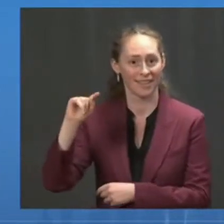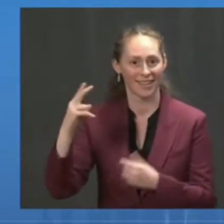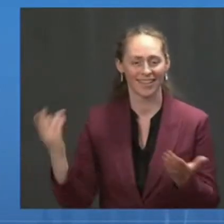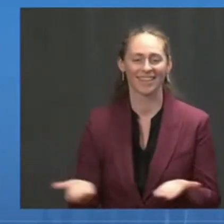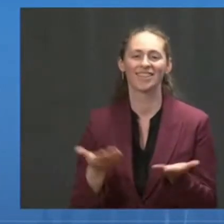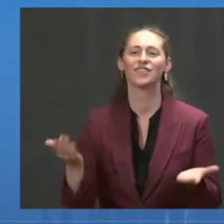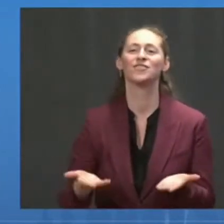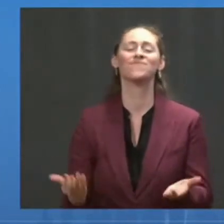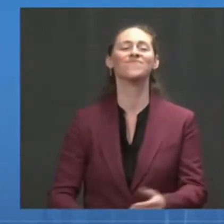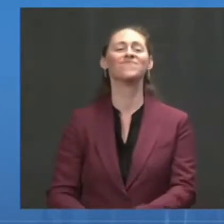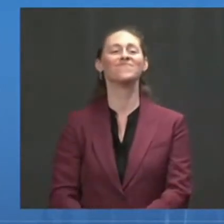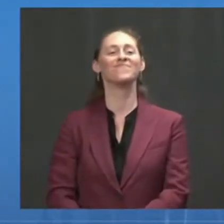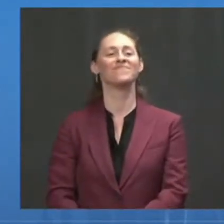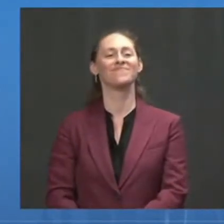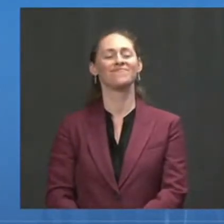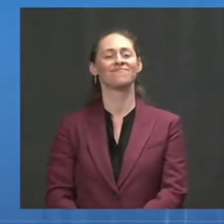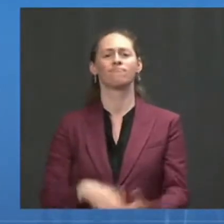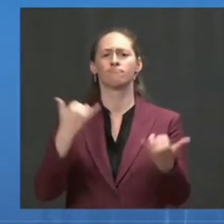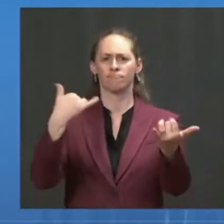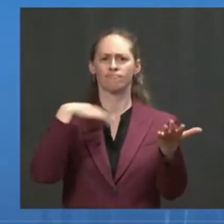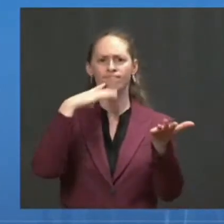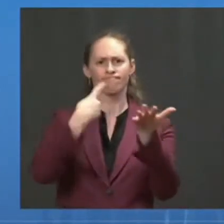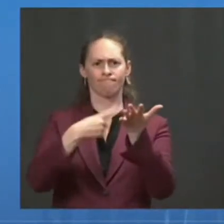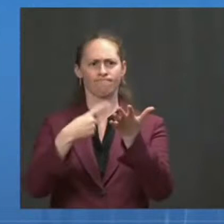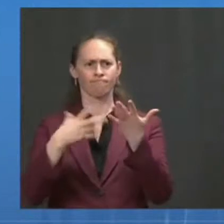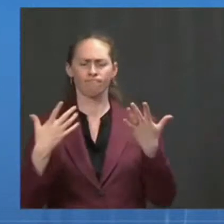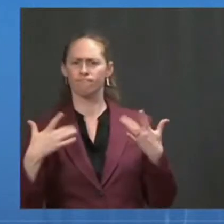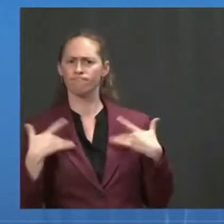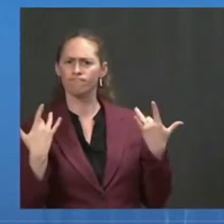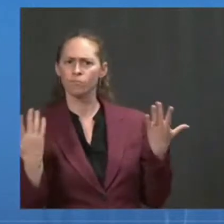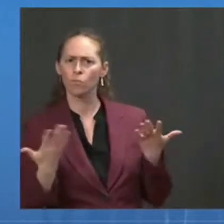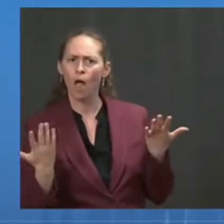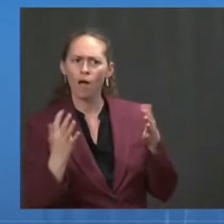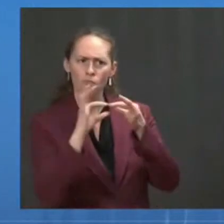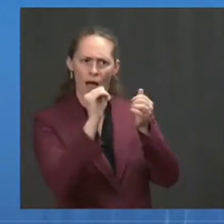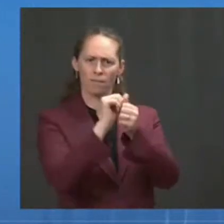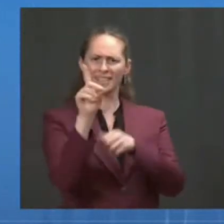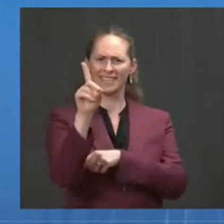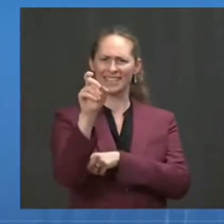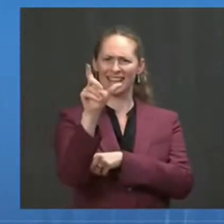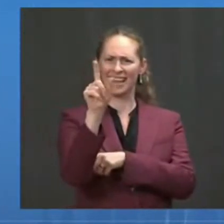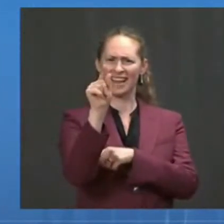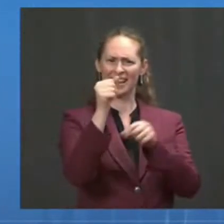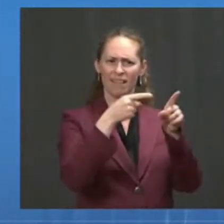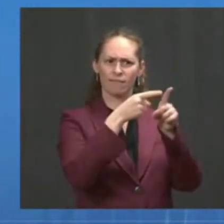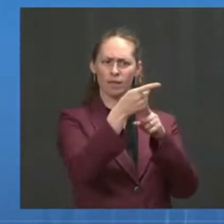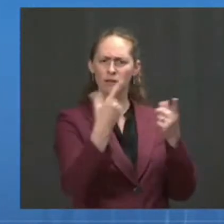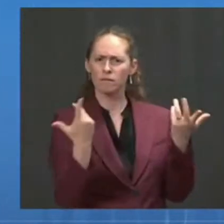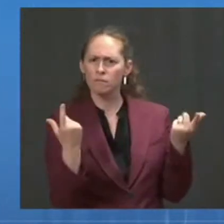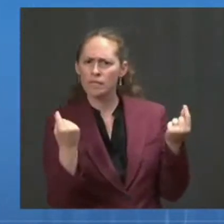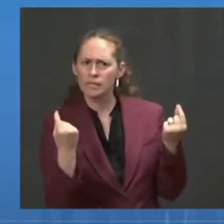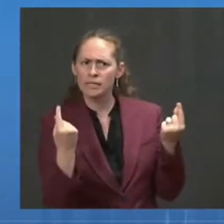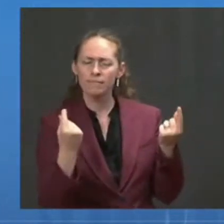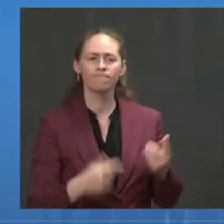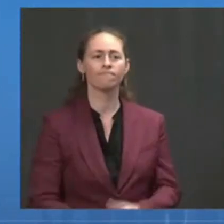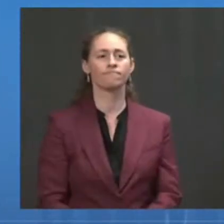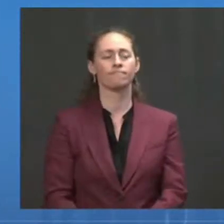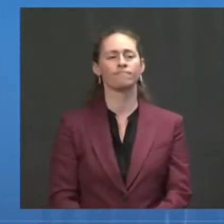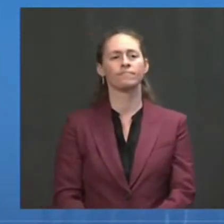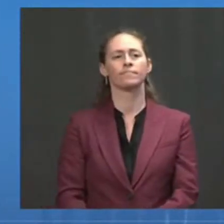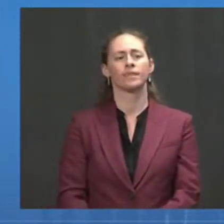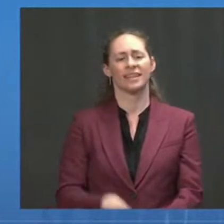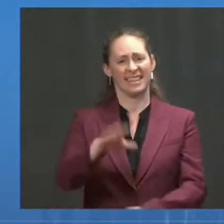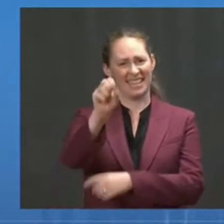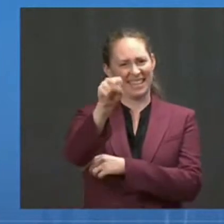I'll start with an update on our fight against the Delta variant. The Delta variant continues to drive a rise in cases,